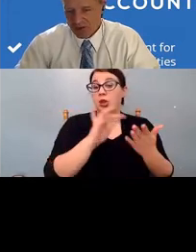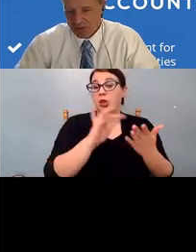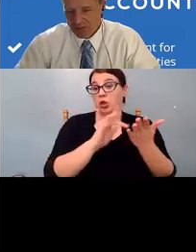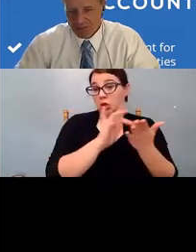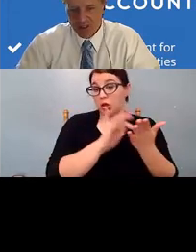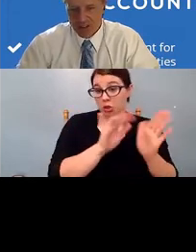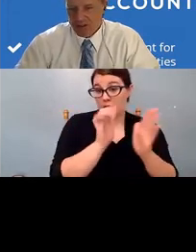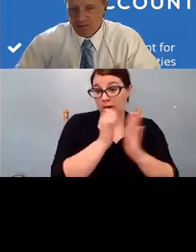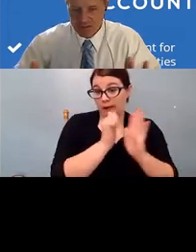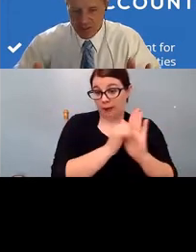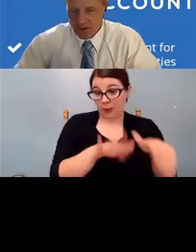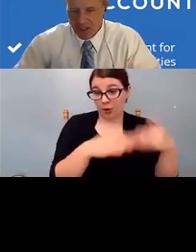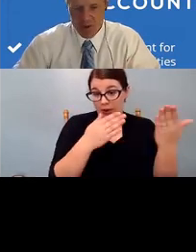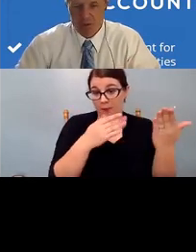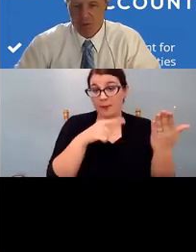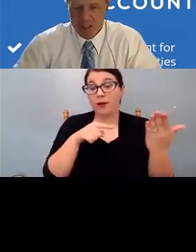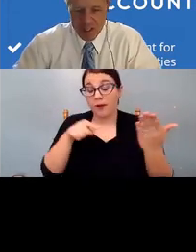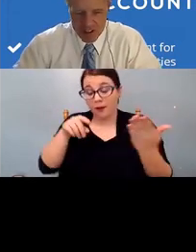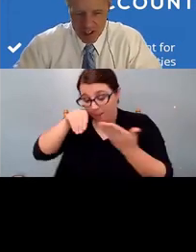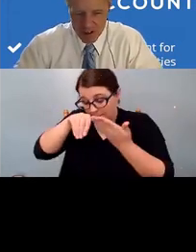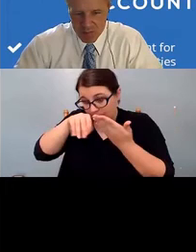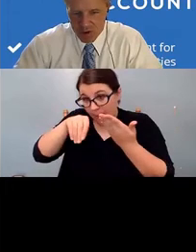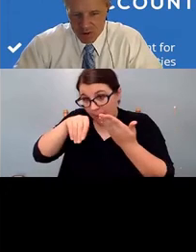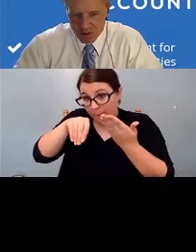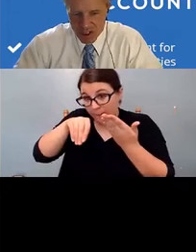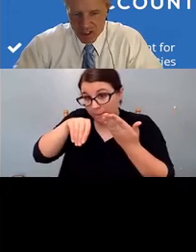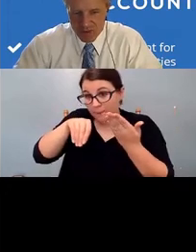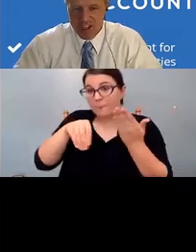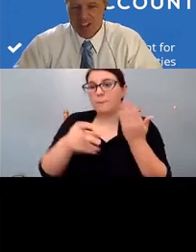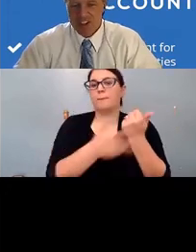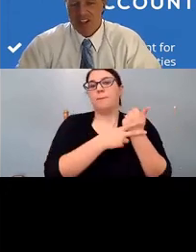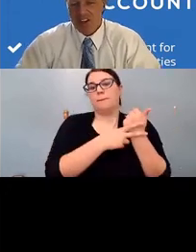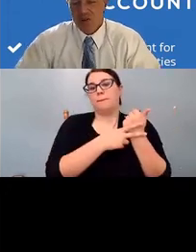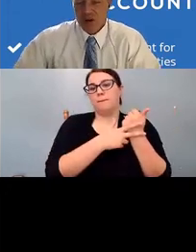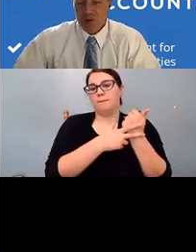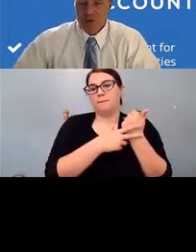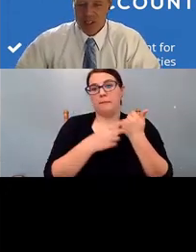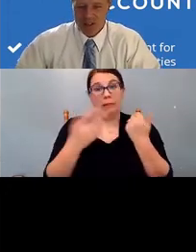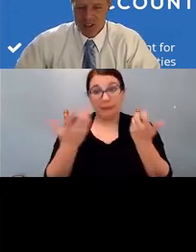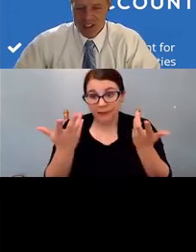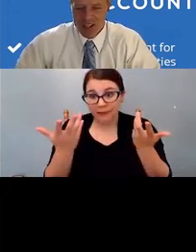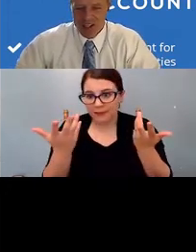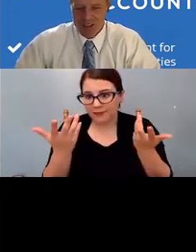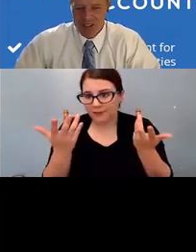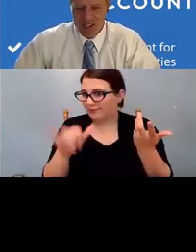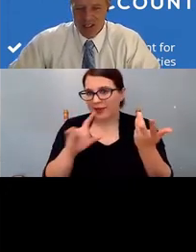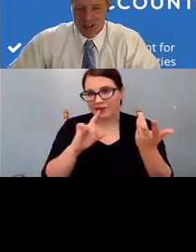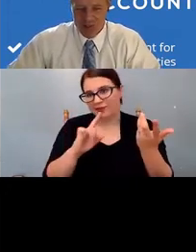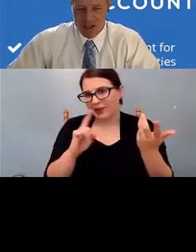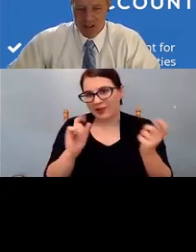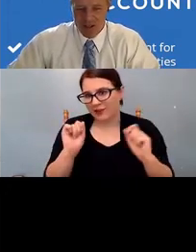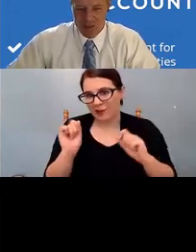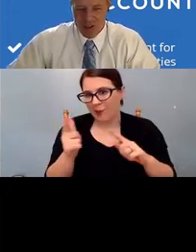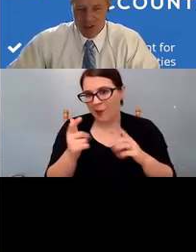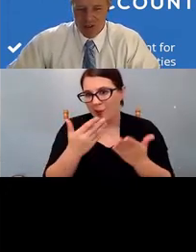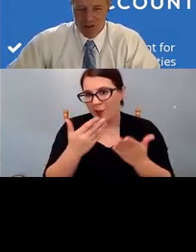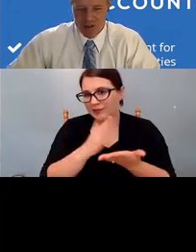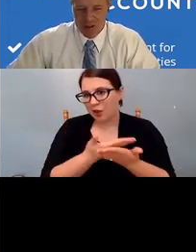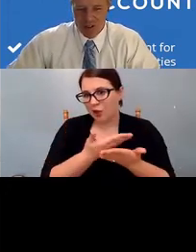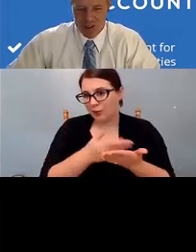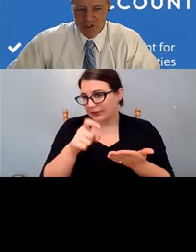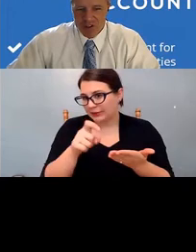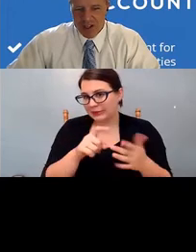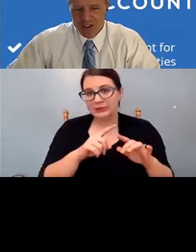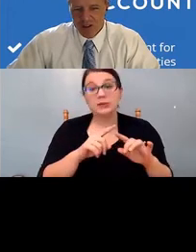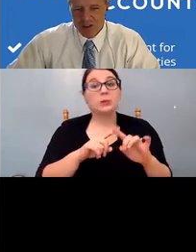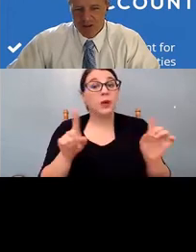just happened. That probably takes care of most of the documentation that you would probably ever need to have. But number two,